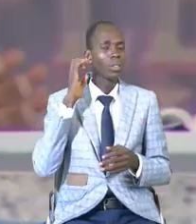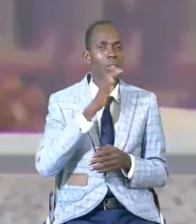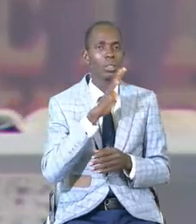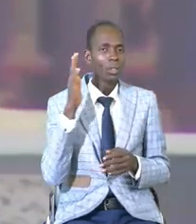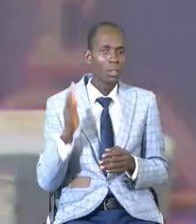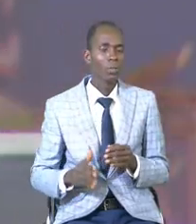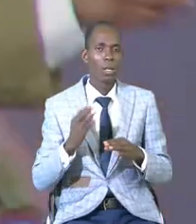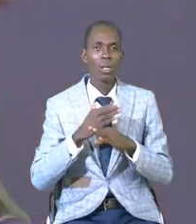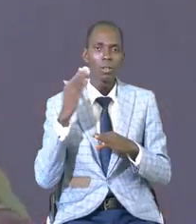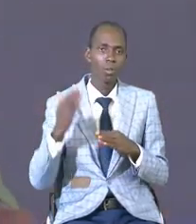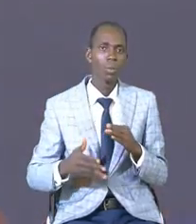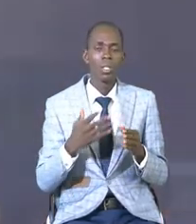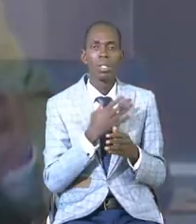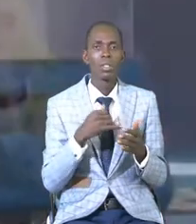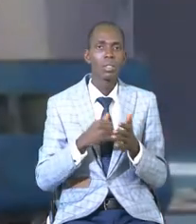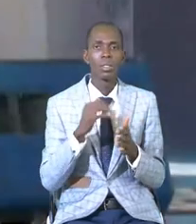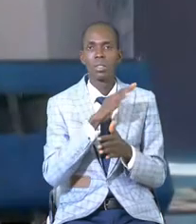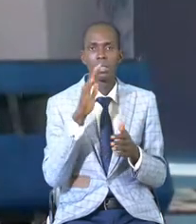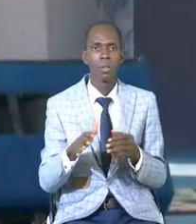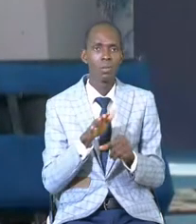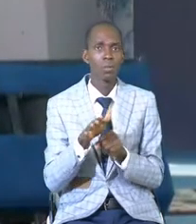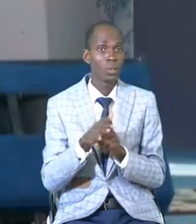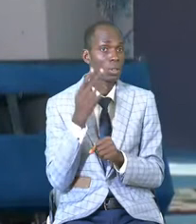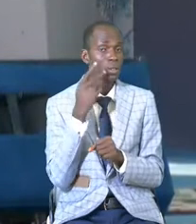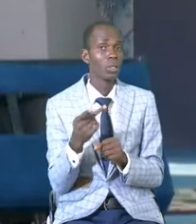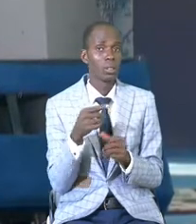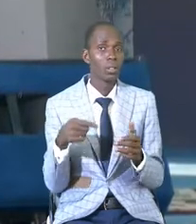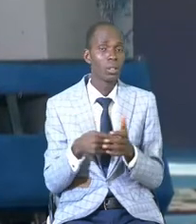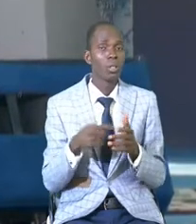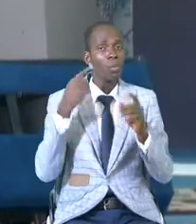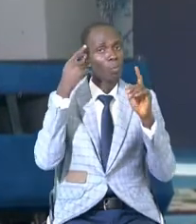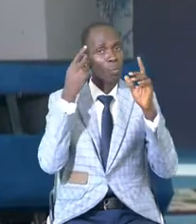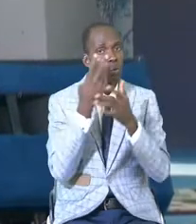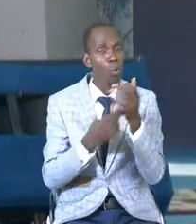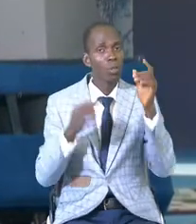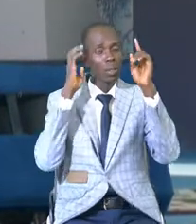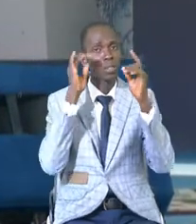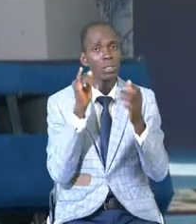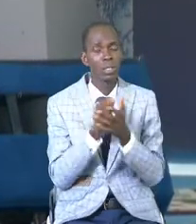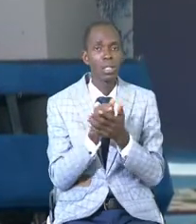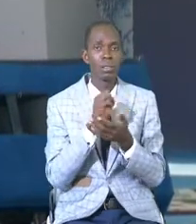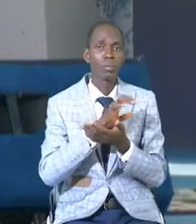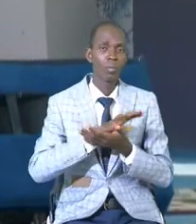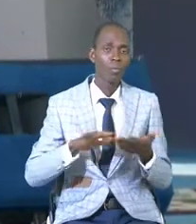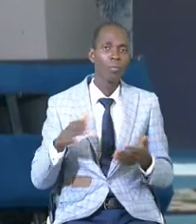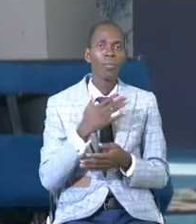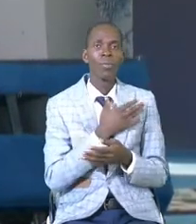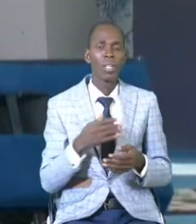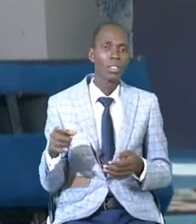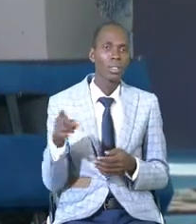accomplished, and it is never fulfilled. Look at this. It says, both he that sanctified and they who